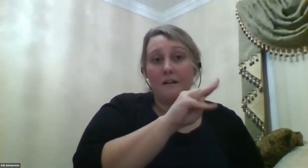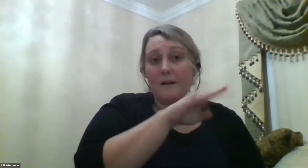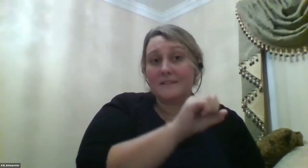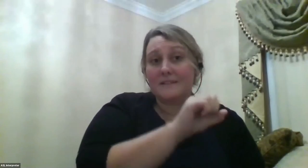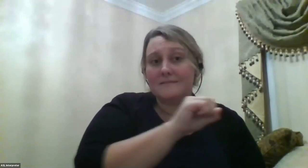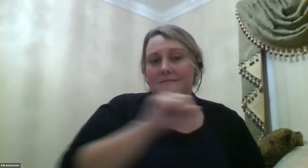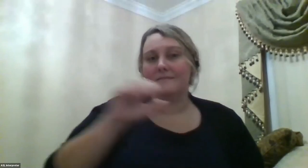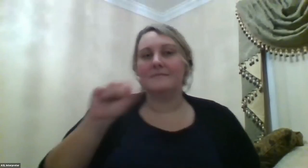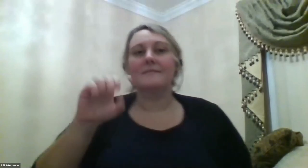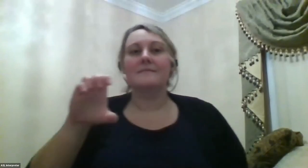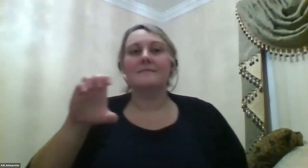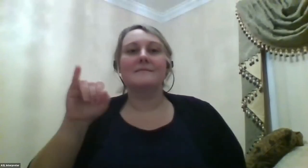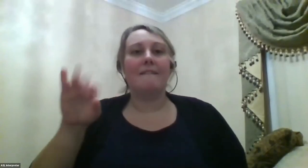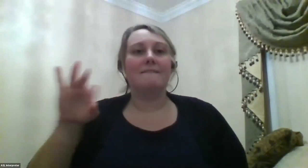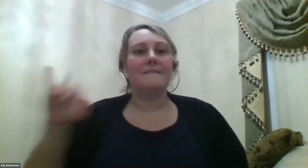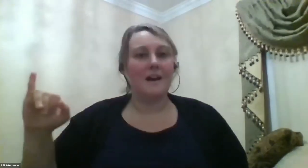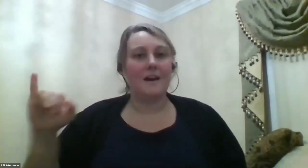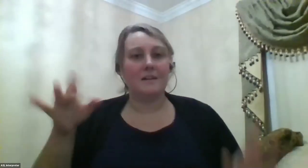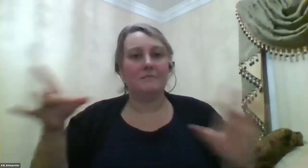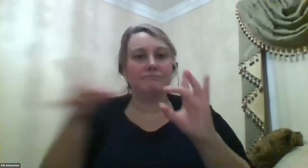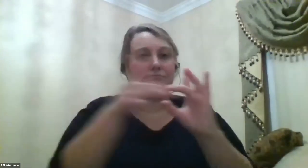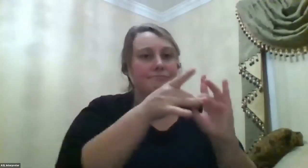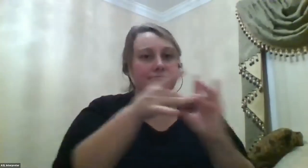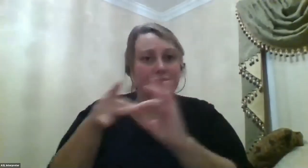of both queerness and possibility slash hope?